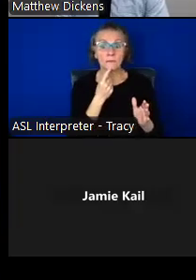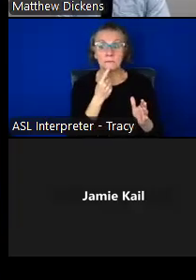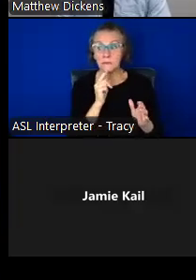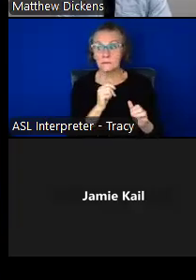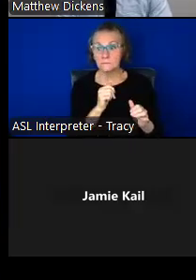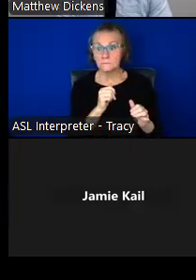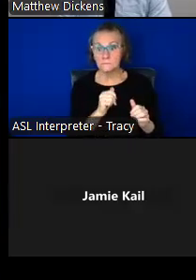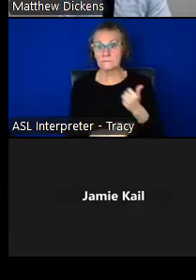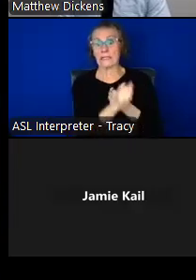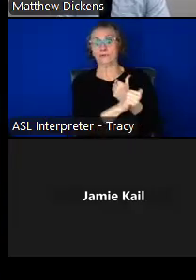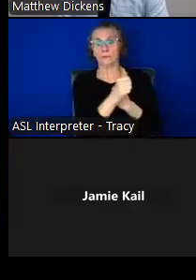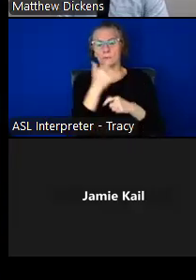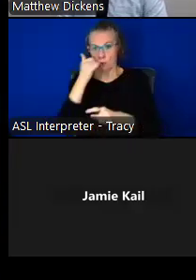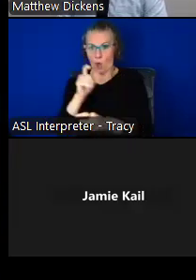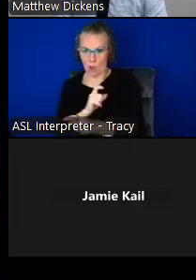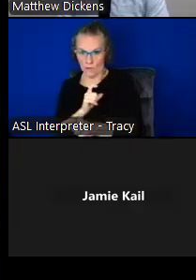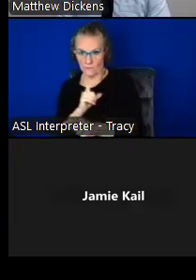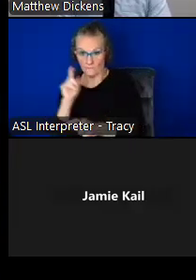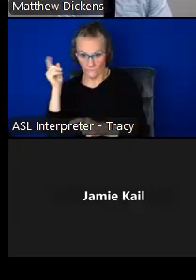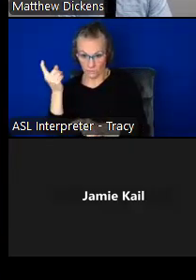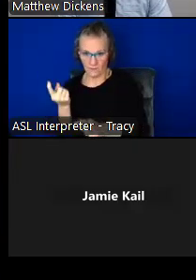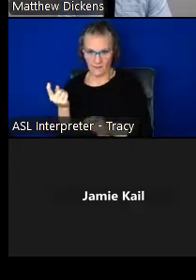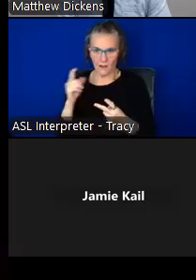emergency, call law enforcement and then call us.